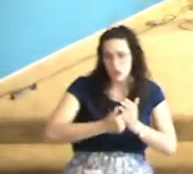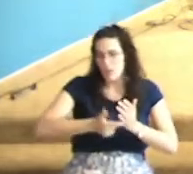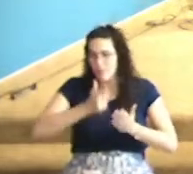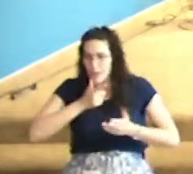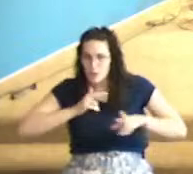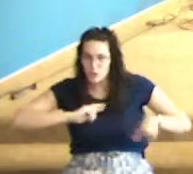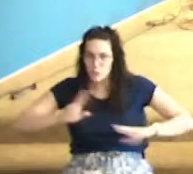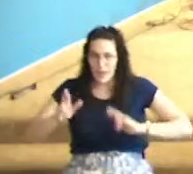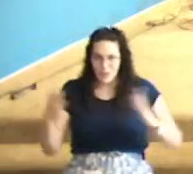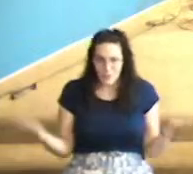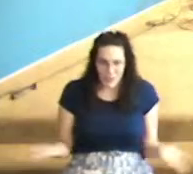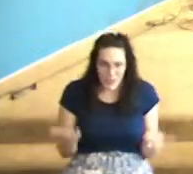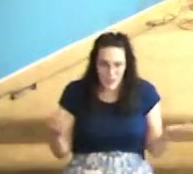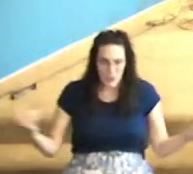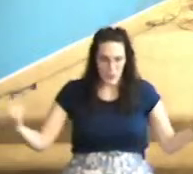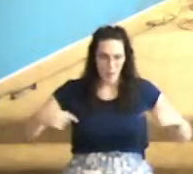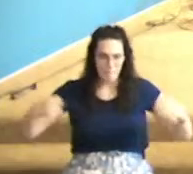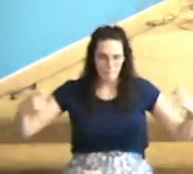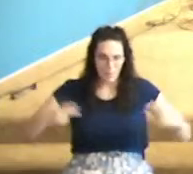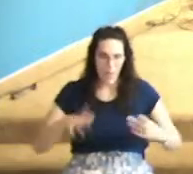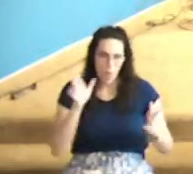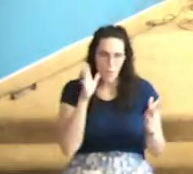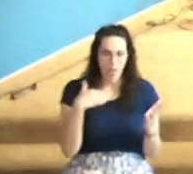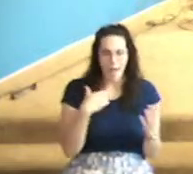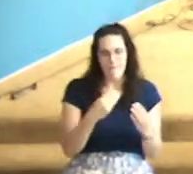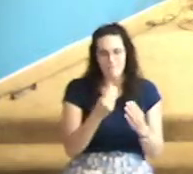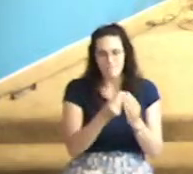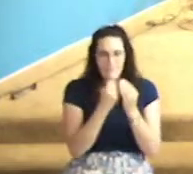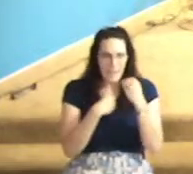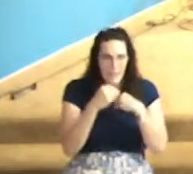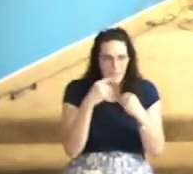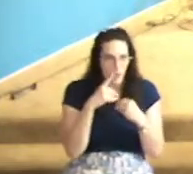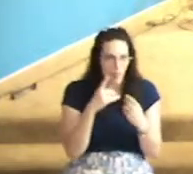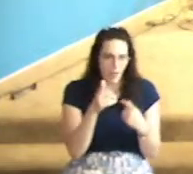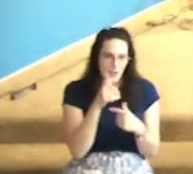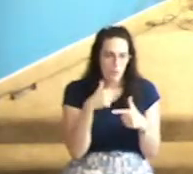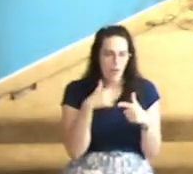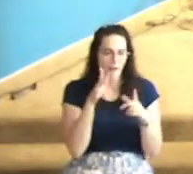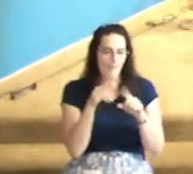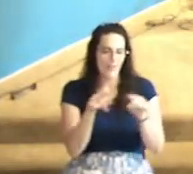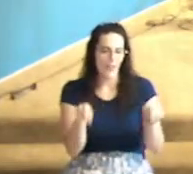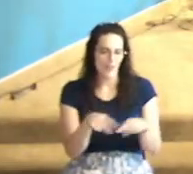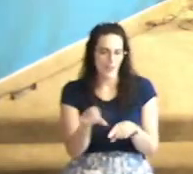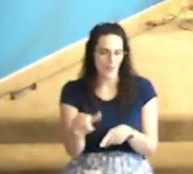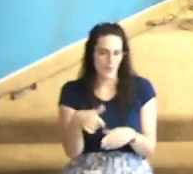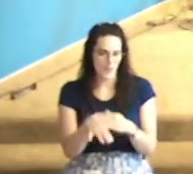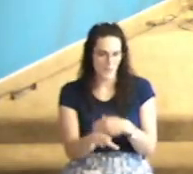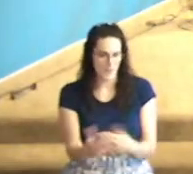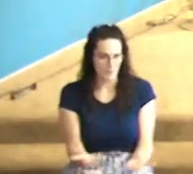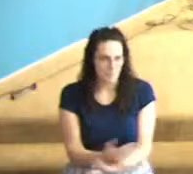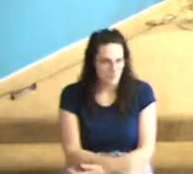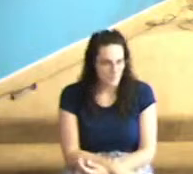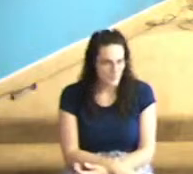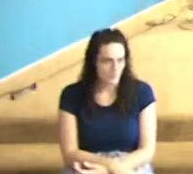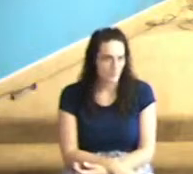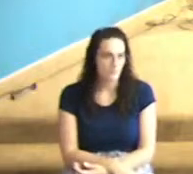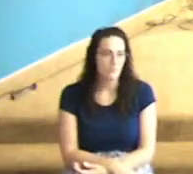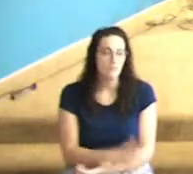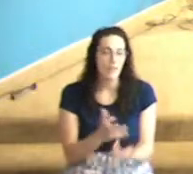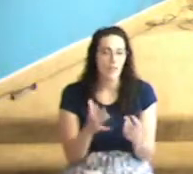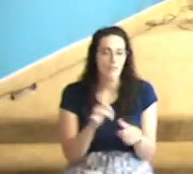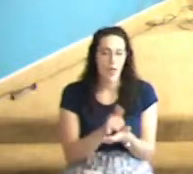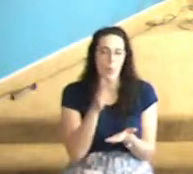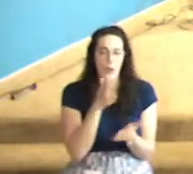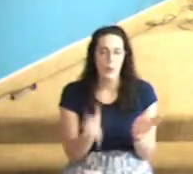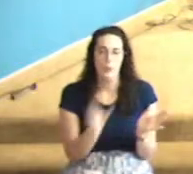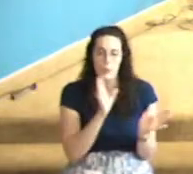so come back here. We'll have meat for lunch. We got another sign here as you come in. Okay? So I'll repeat a lot of that back there